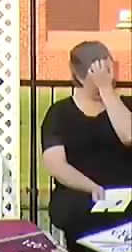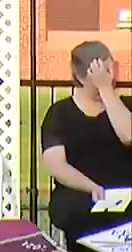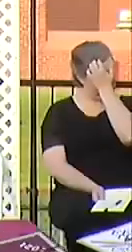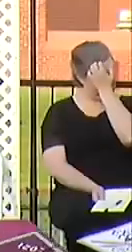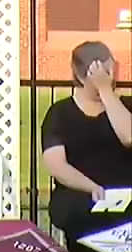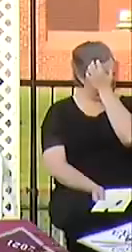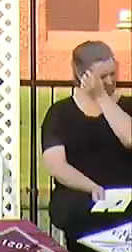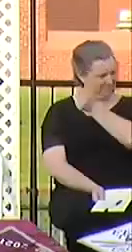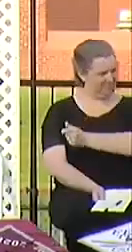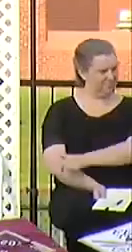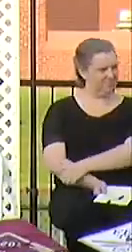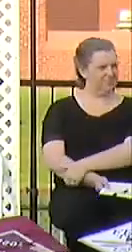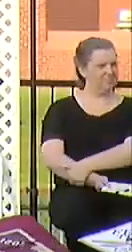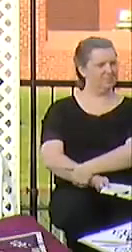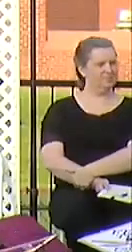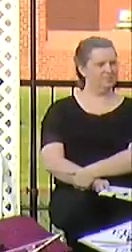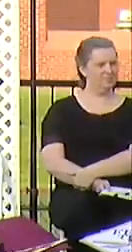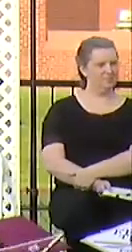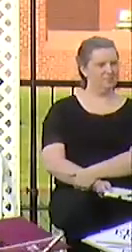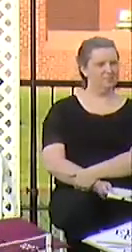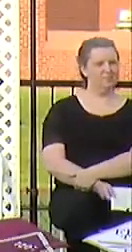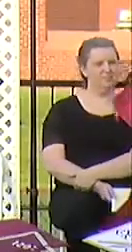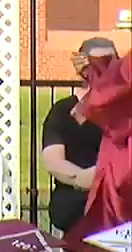Riley Marie Shalansky.